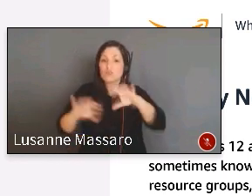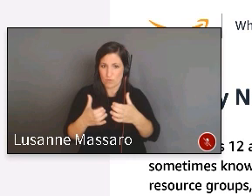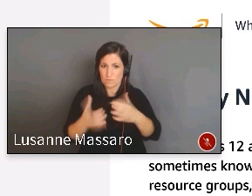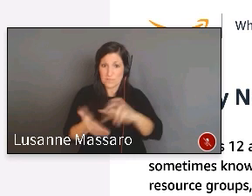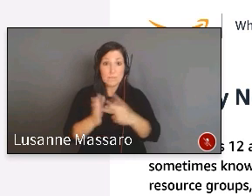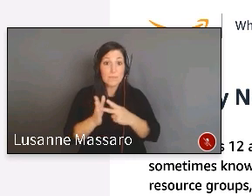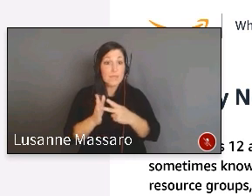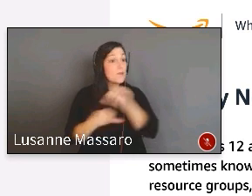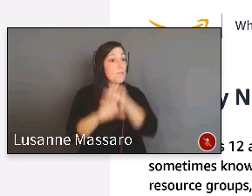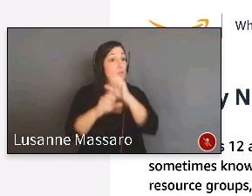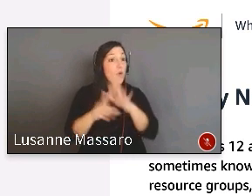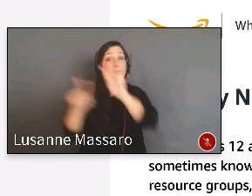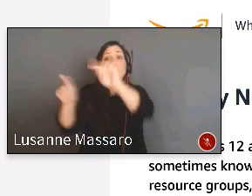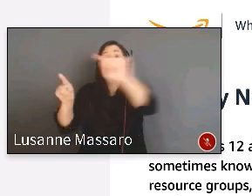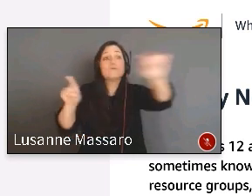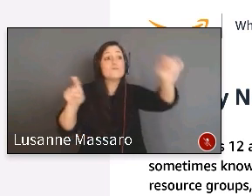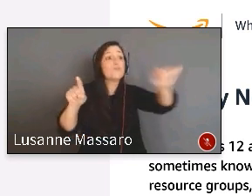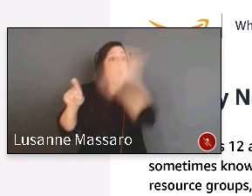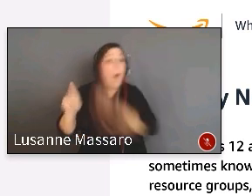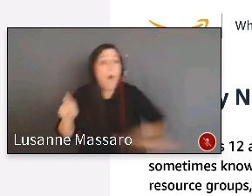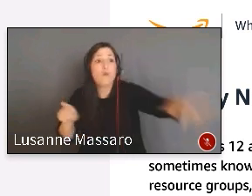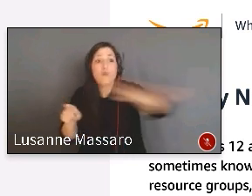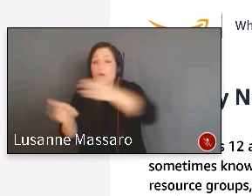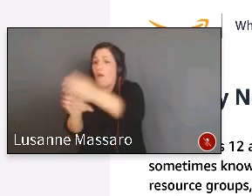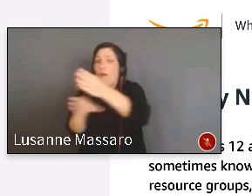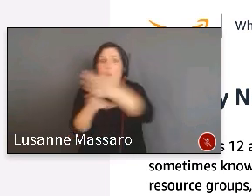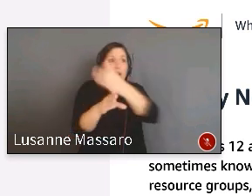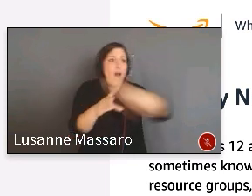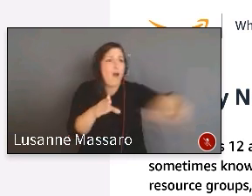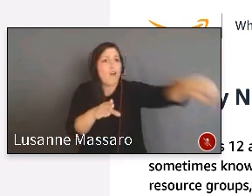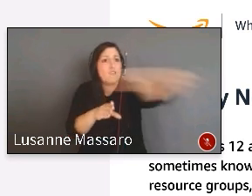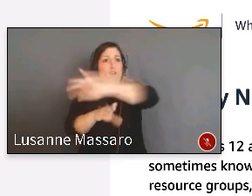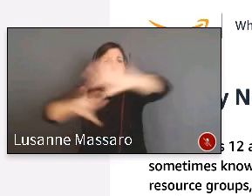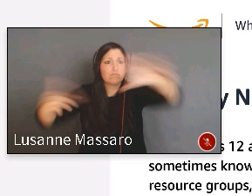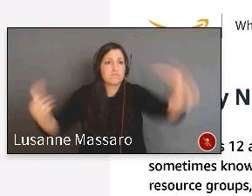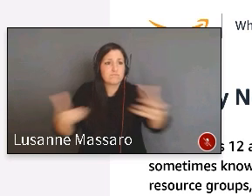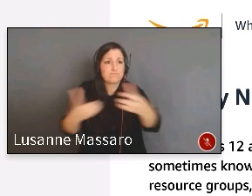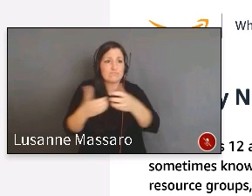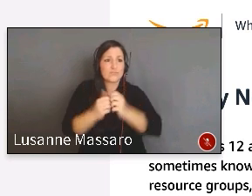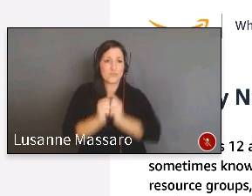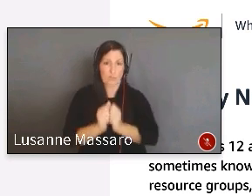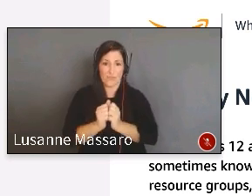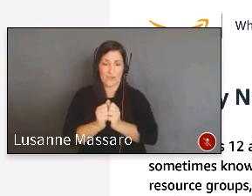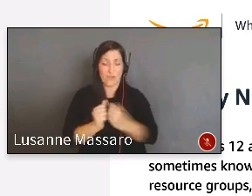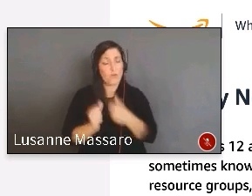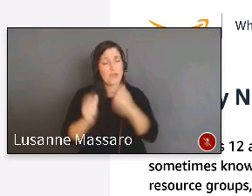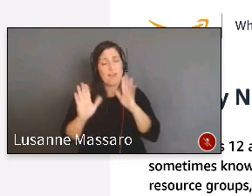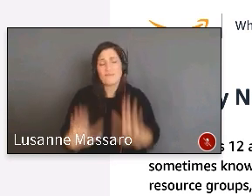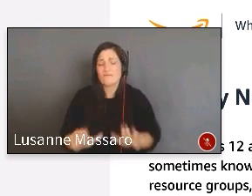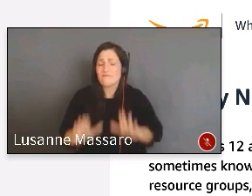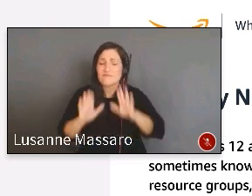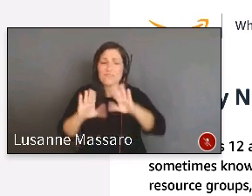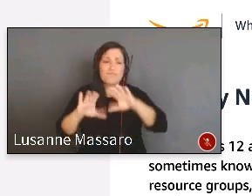from all business lines and locations from around the world. We have fantastic groups that play